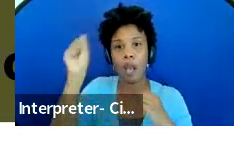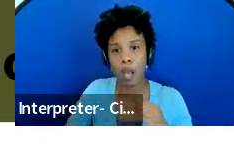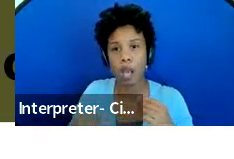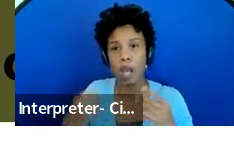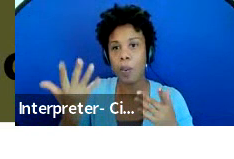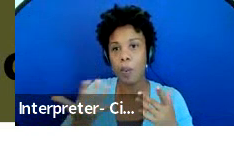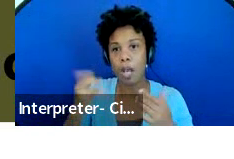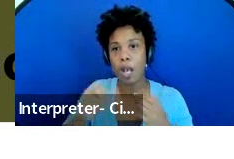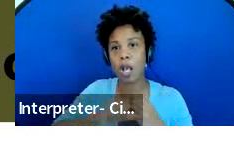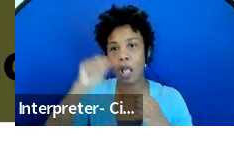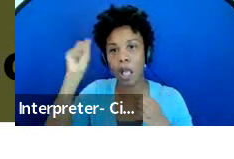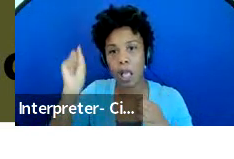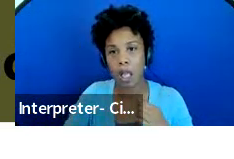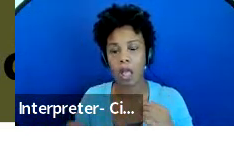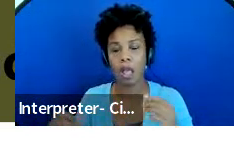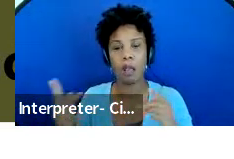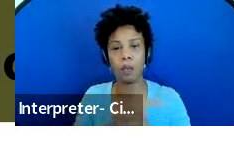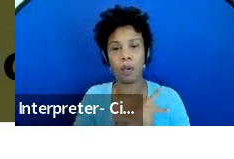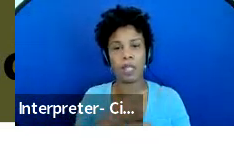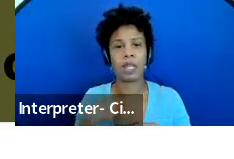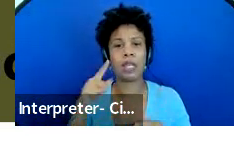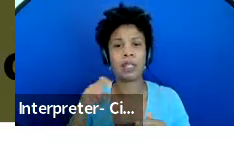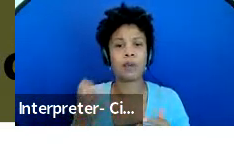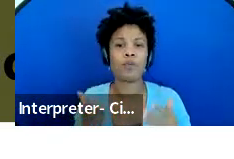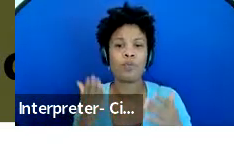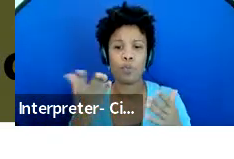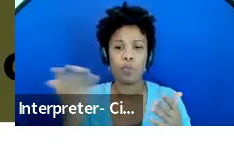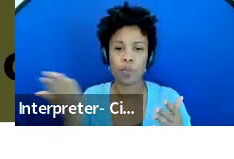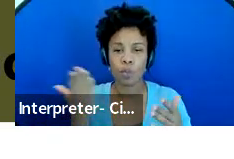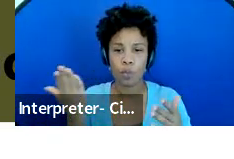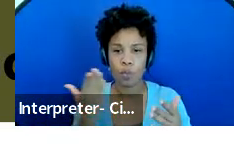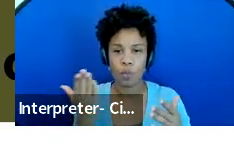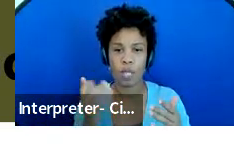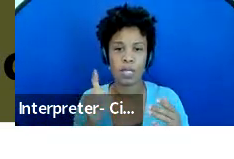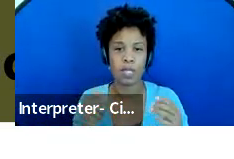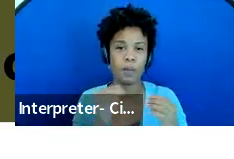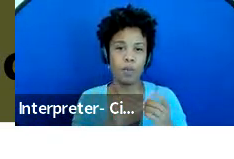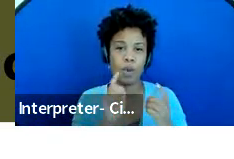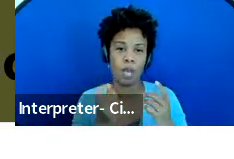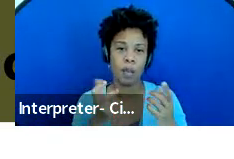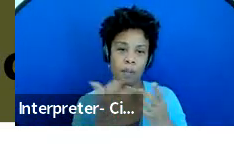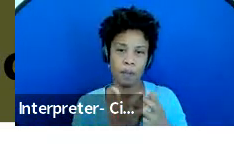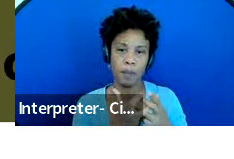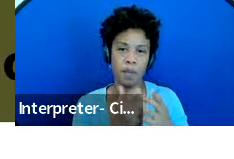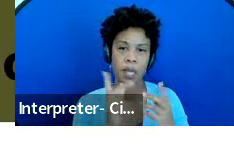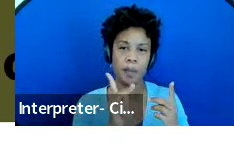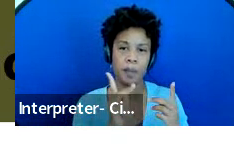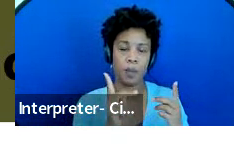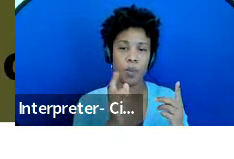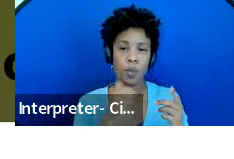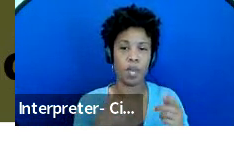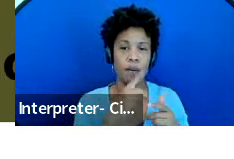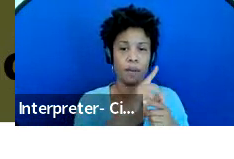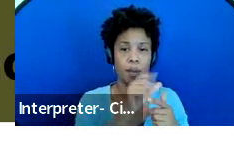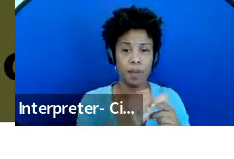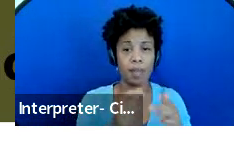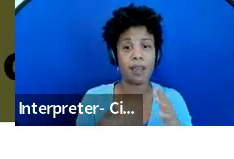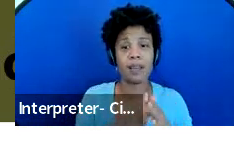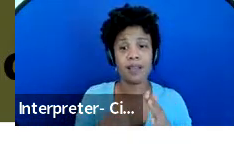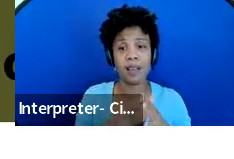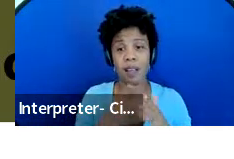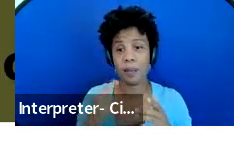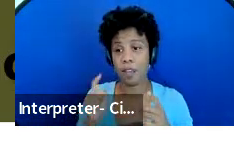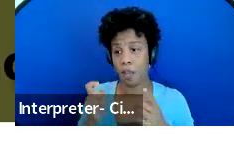persons with disabilities. And from the examples I shared, it is quite clear that accommodations suitable for people with one impairment type